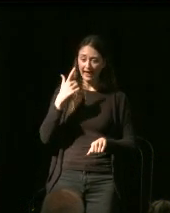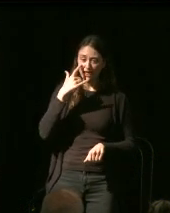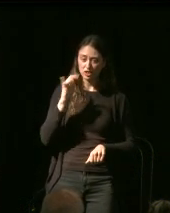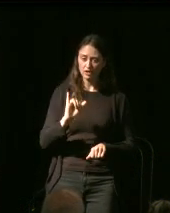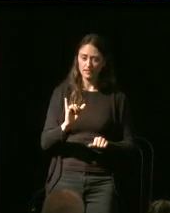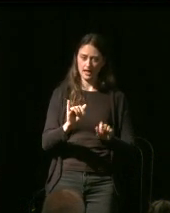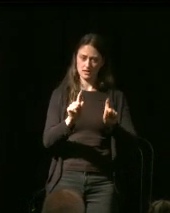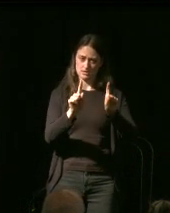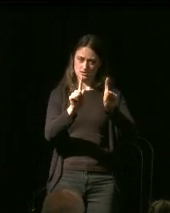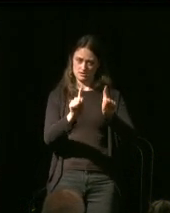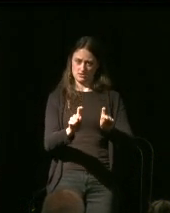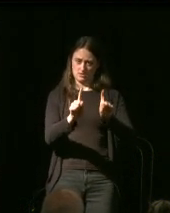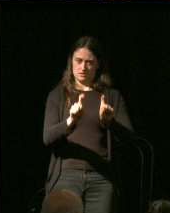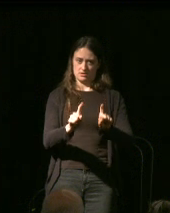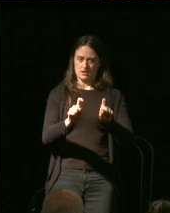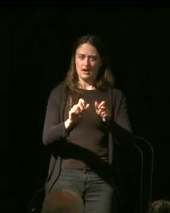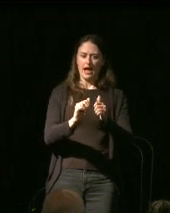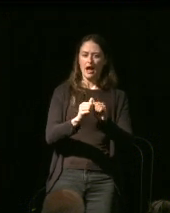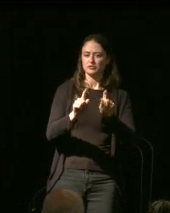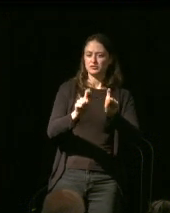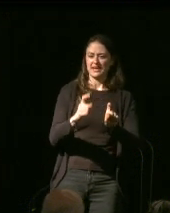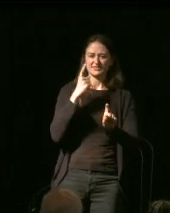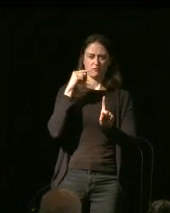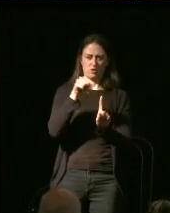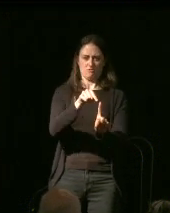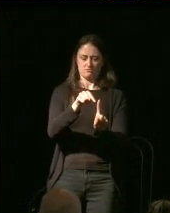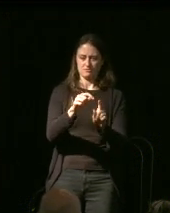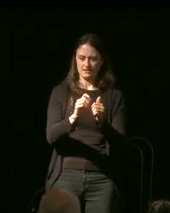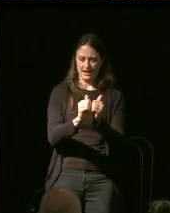disease. Again, Usher syndrome in this case.